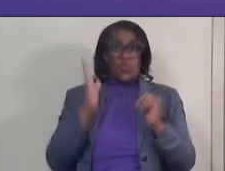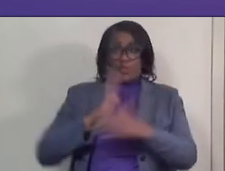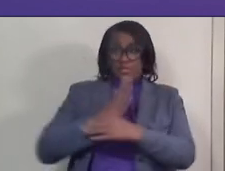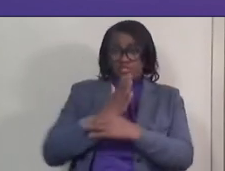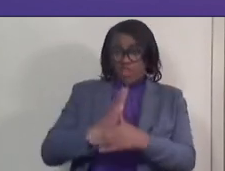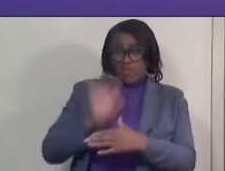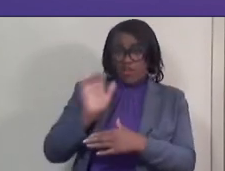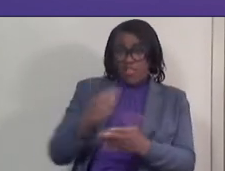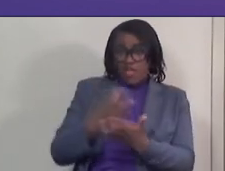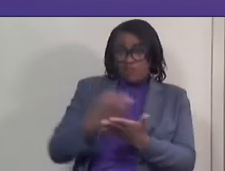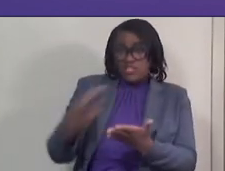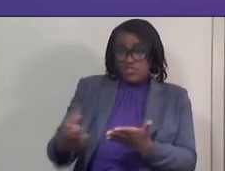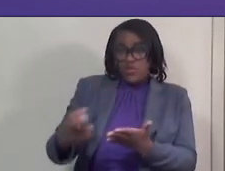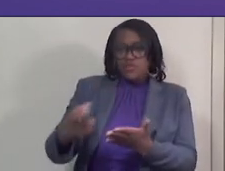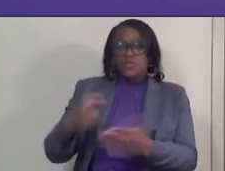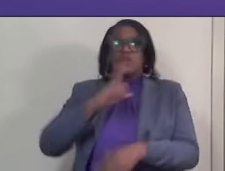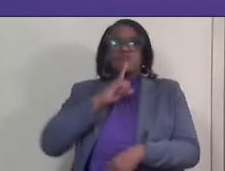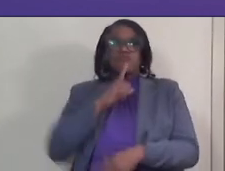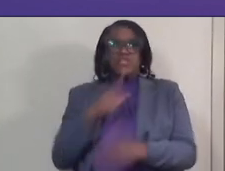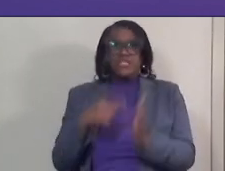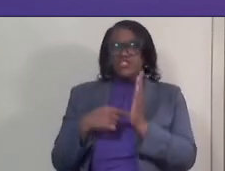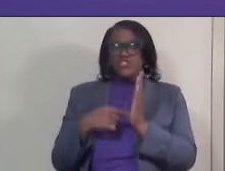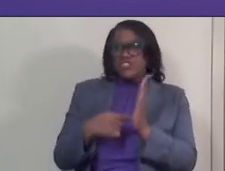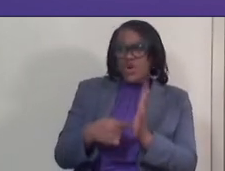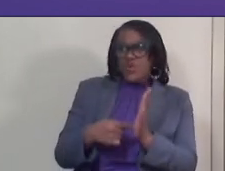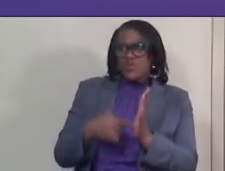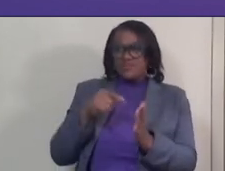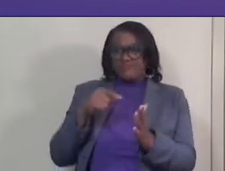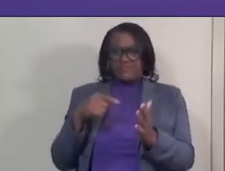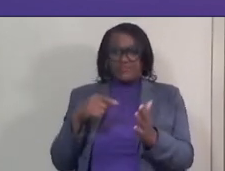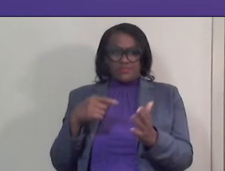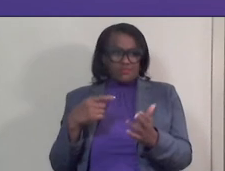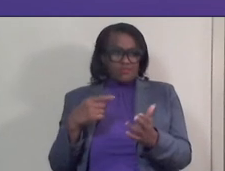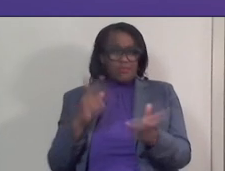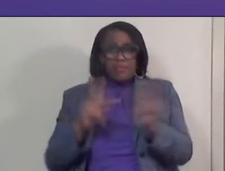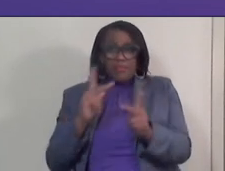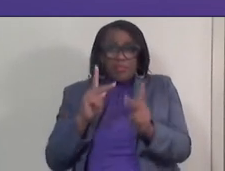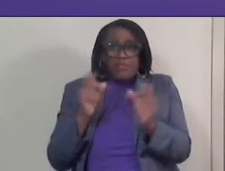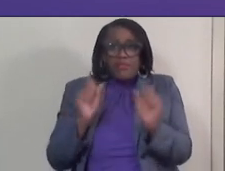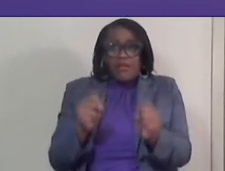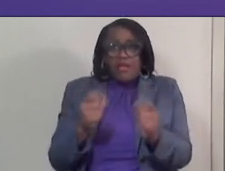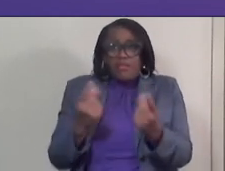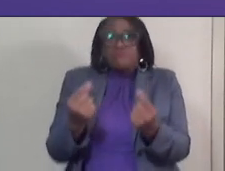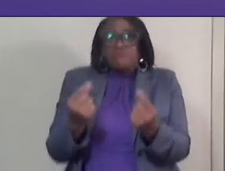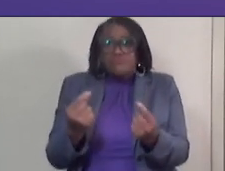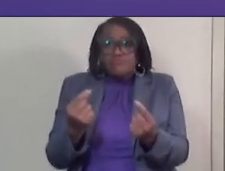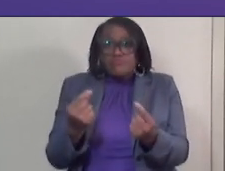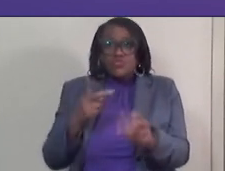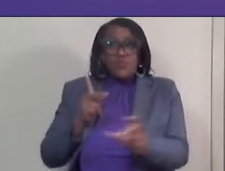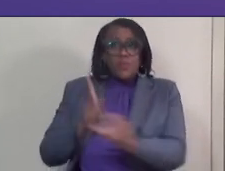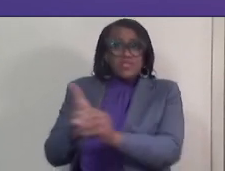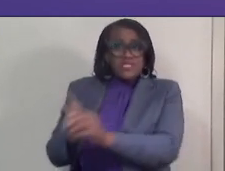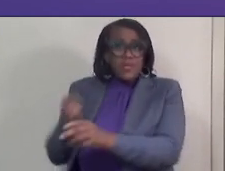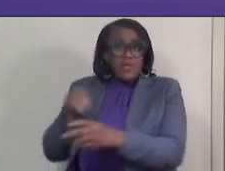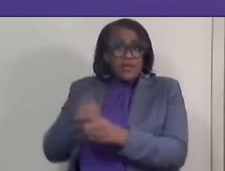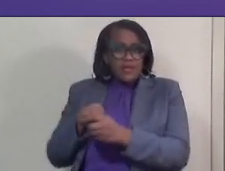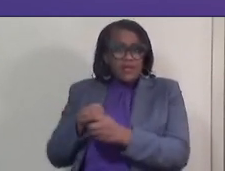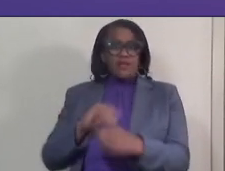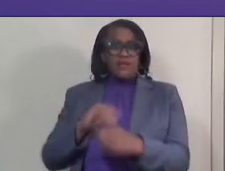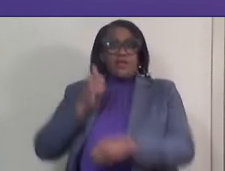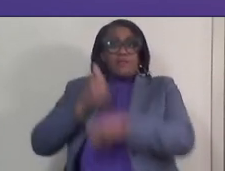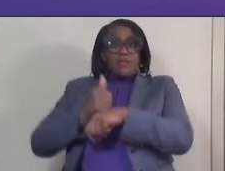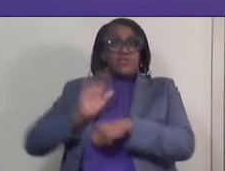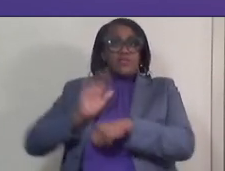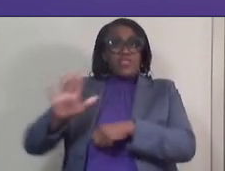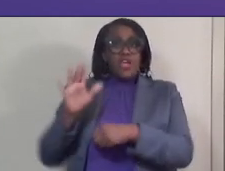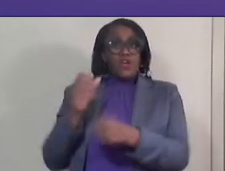resource list really outlines the steps that folks can take to participate in either building their own support system for this